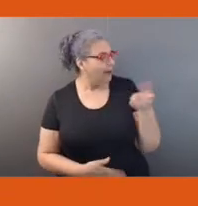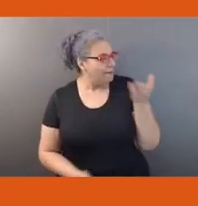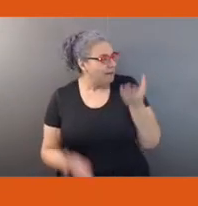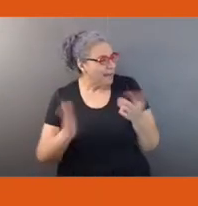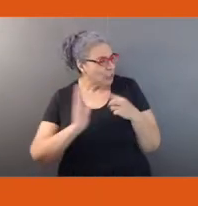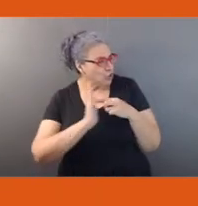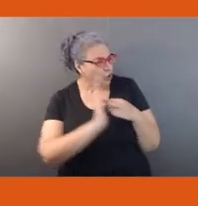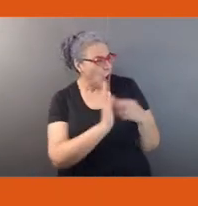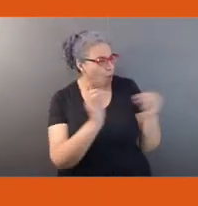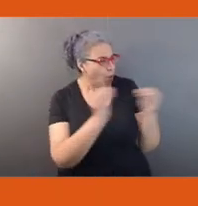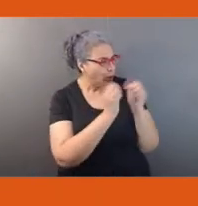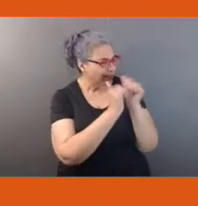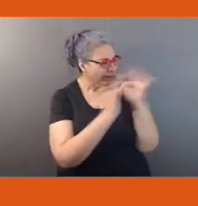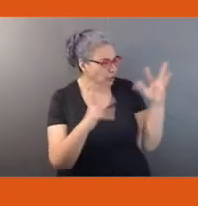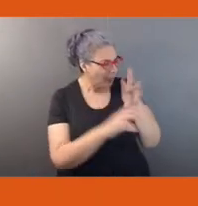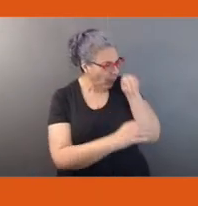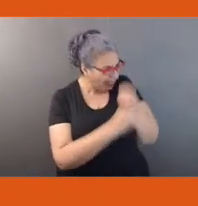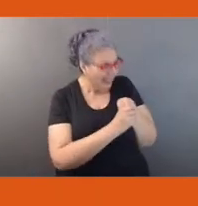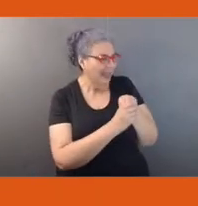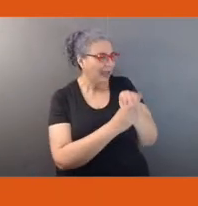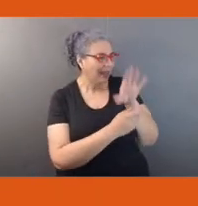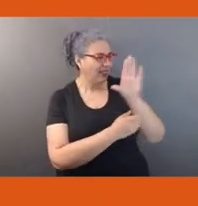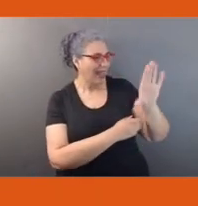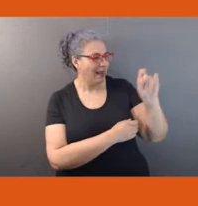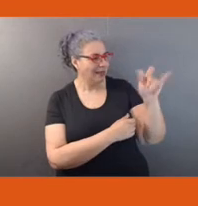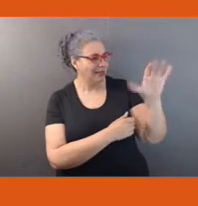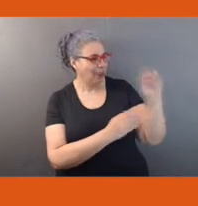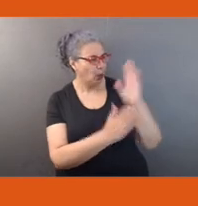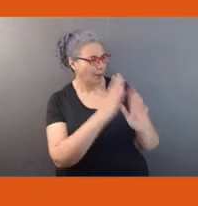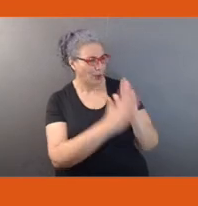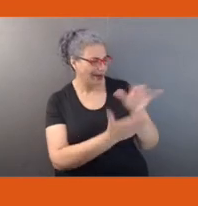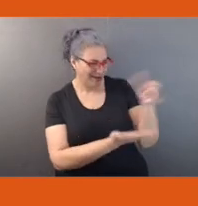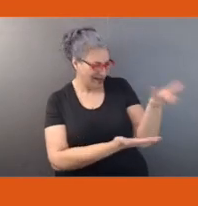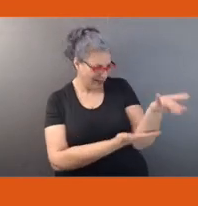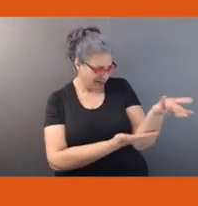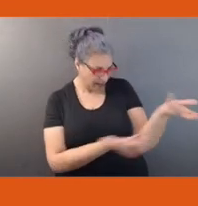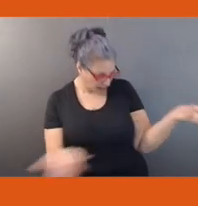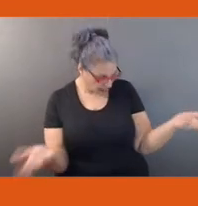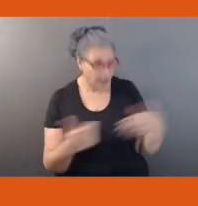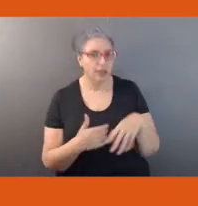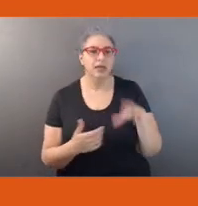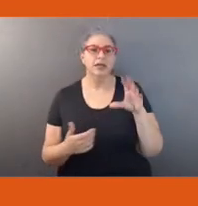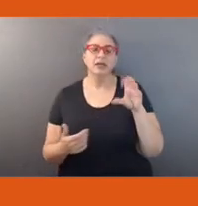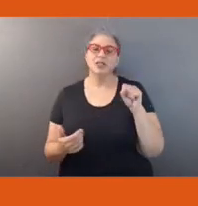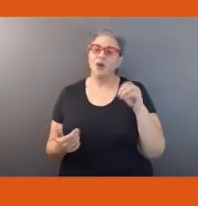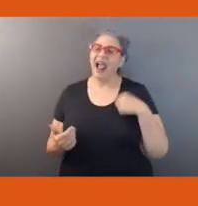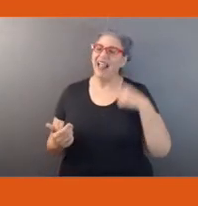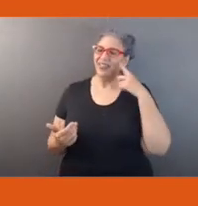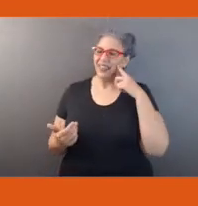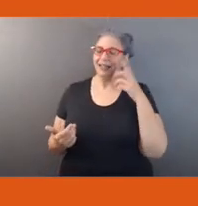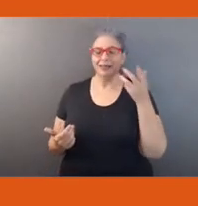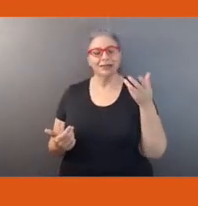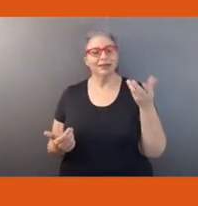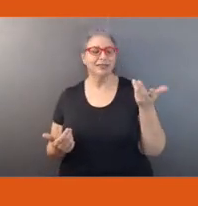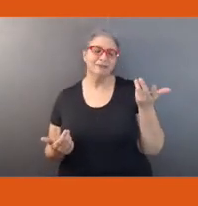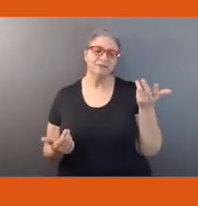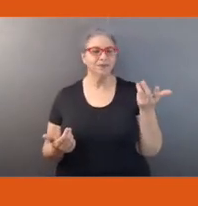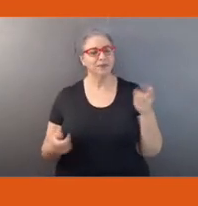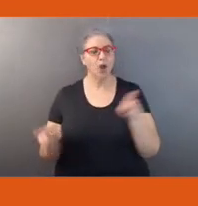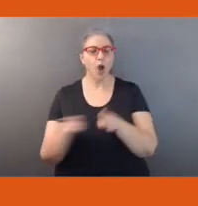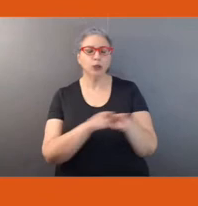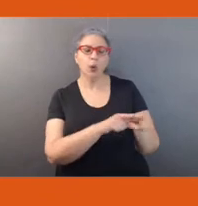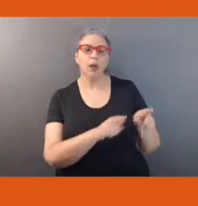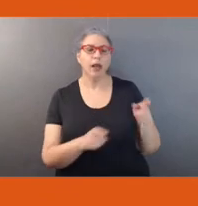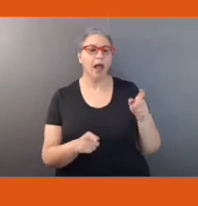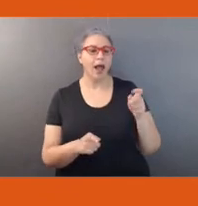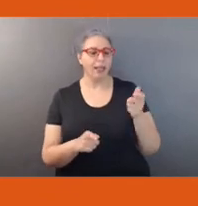you should show more diversity within the Latino community. So I think it's also a little bit on